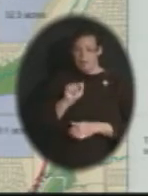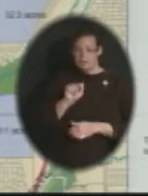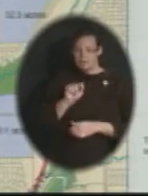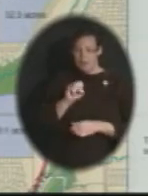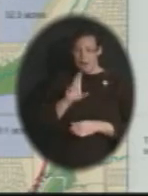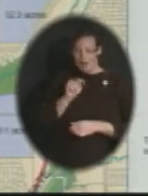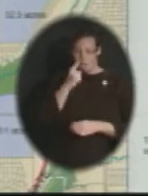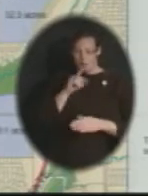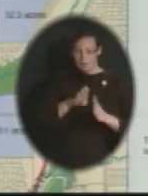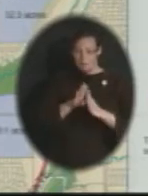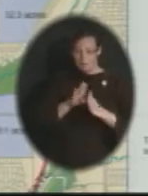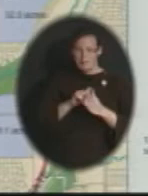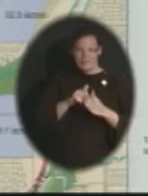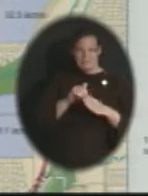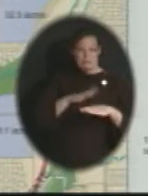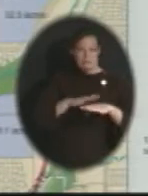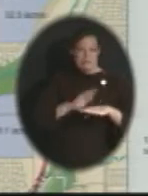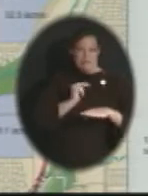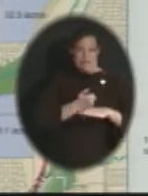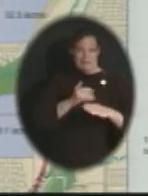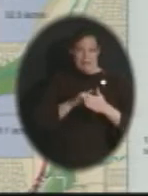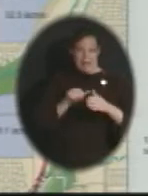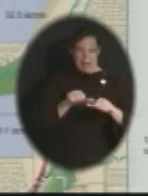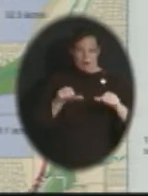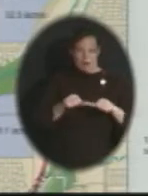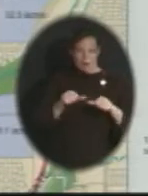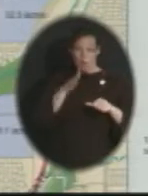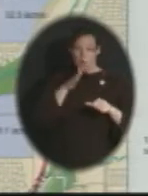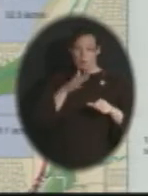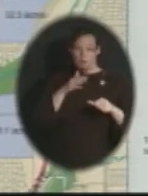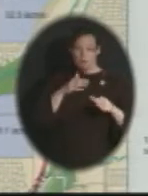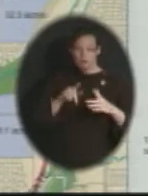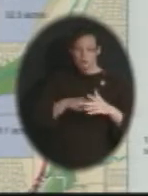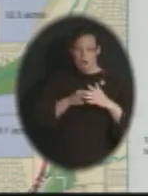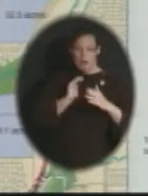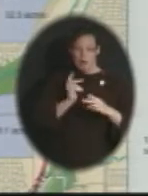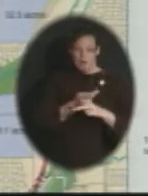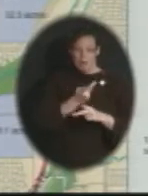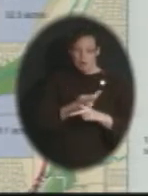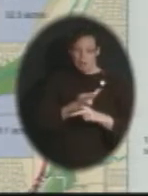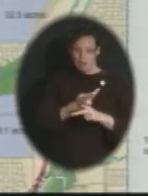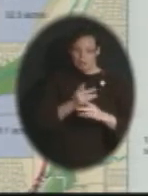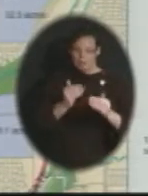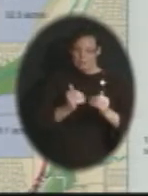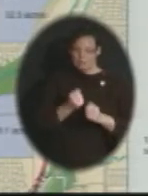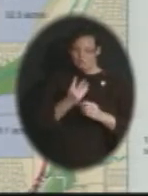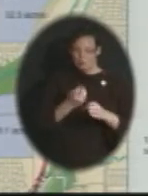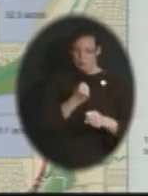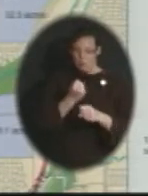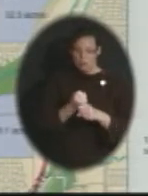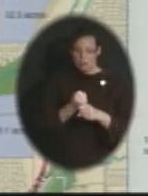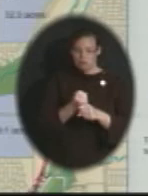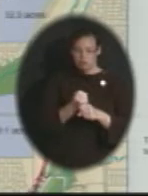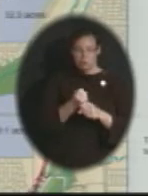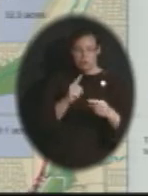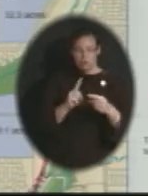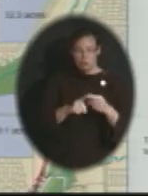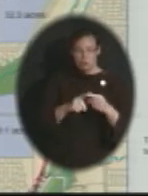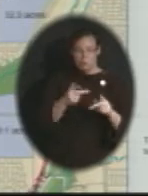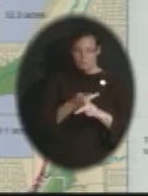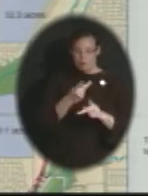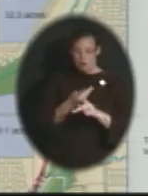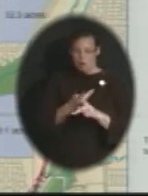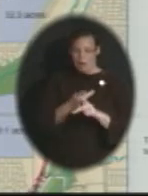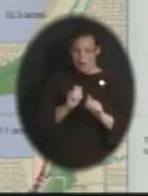to us that that area is going to enter into our calculations in the next couple of years to figure